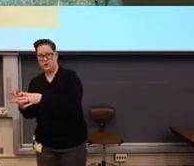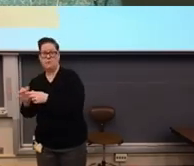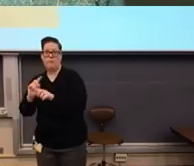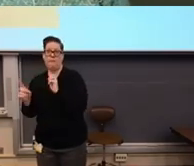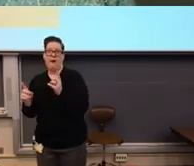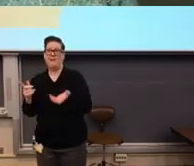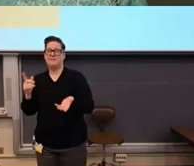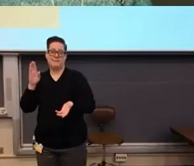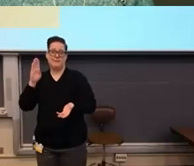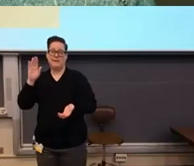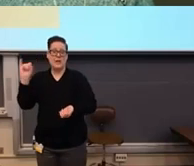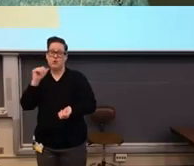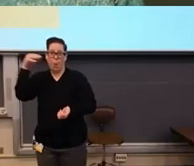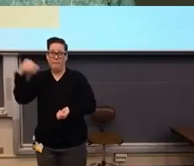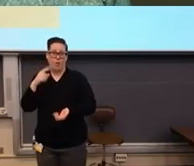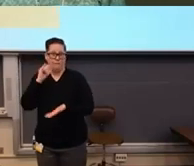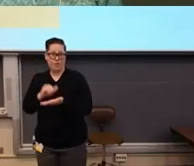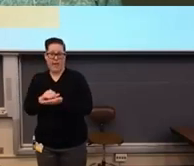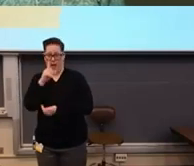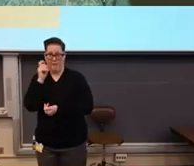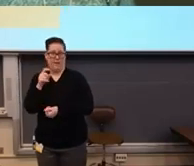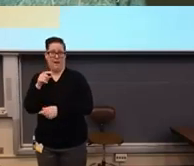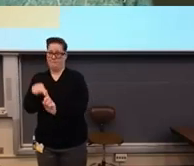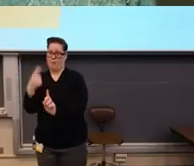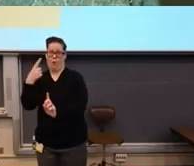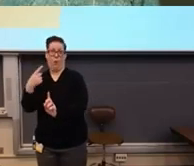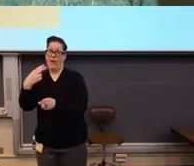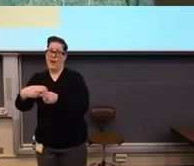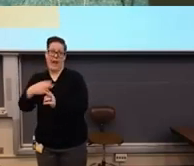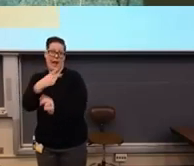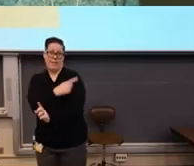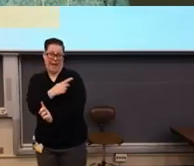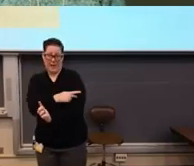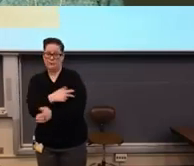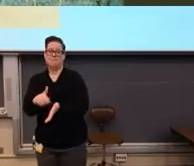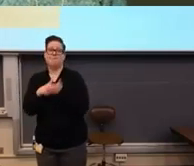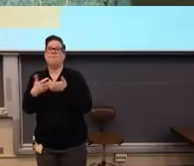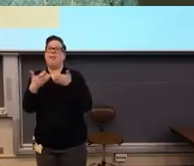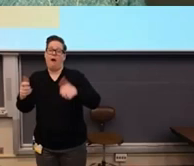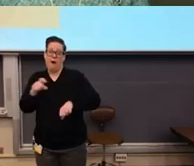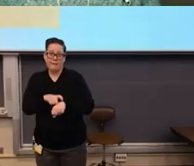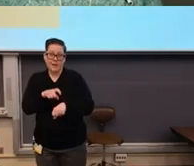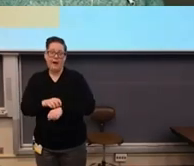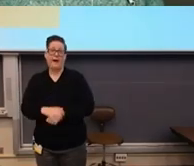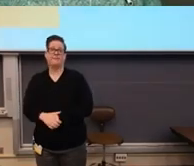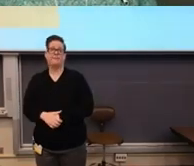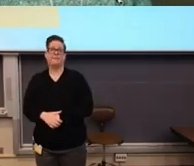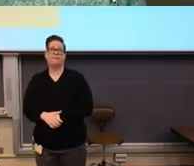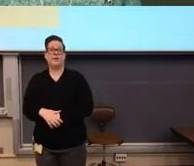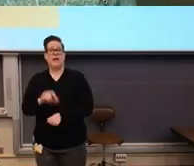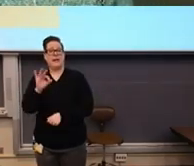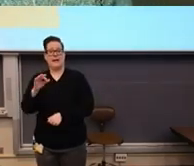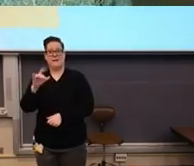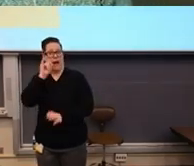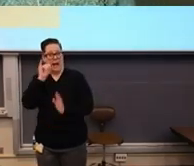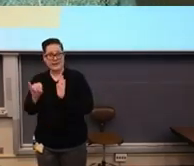reimbursable because we only have one patient of record. It's time-consuming. And it's an issue that if something is identified, it